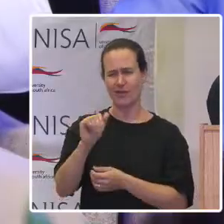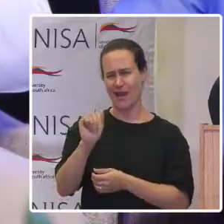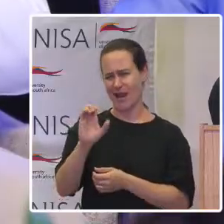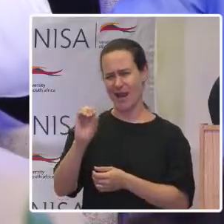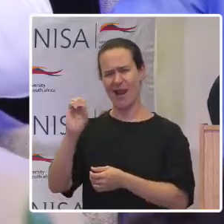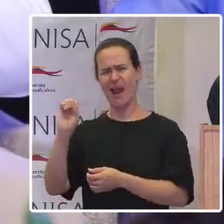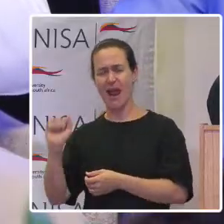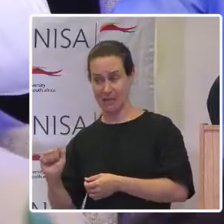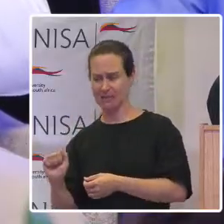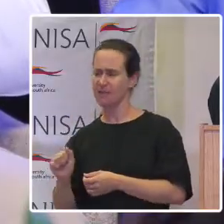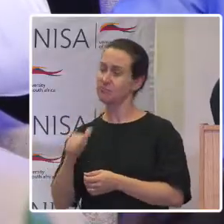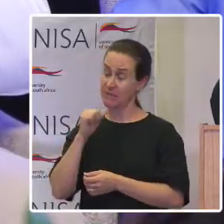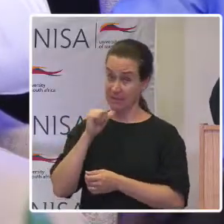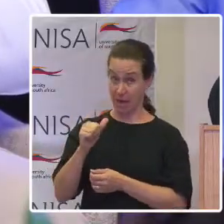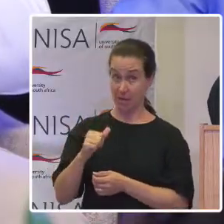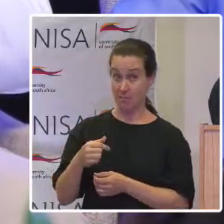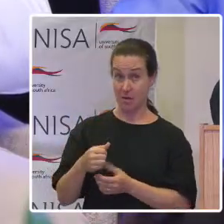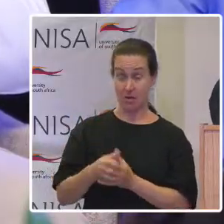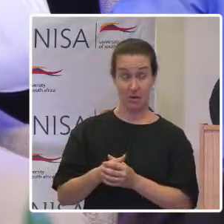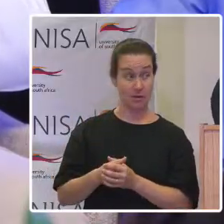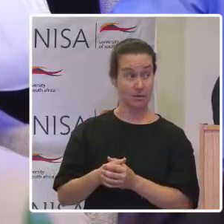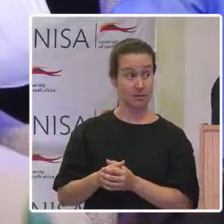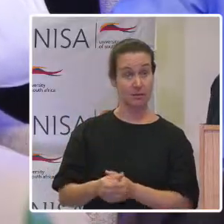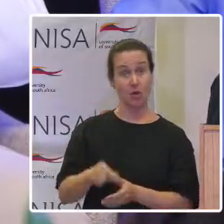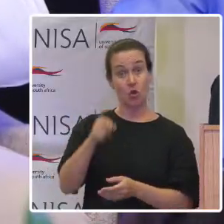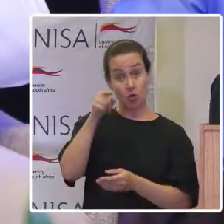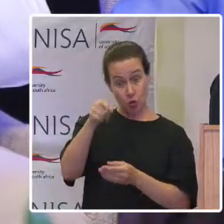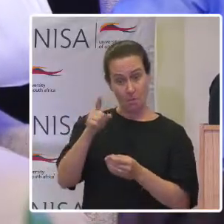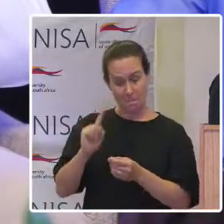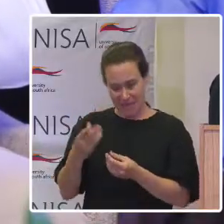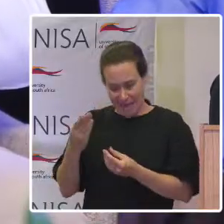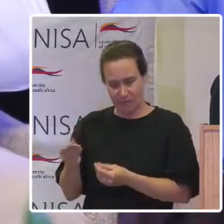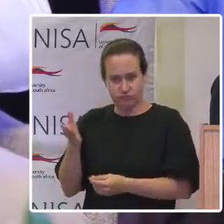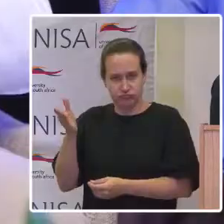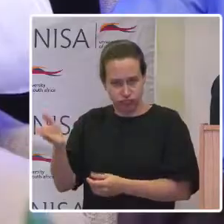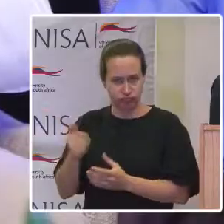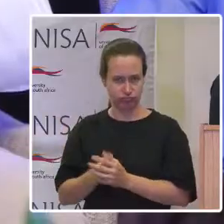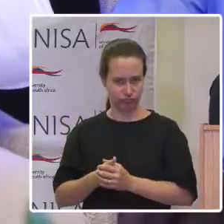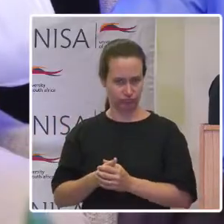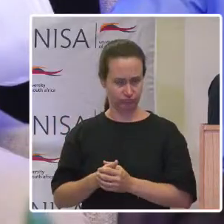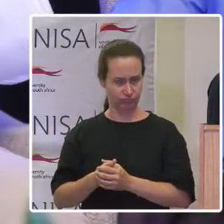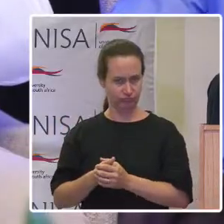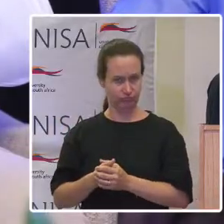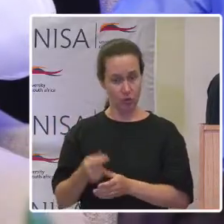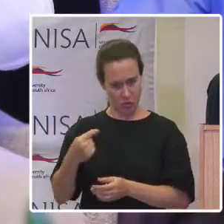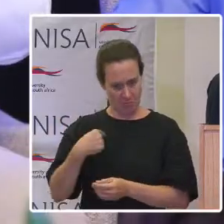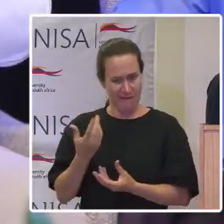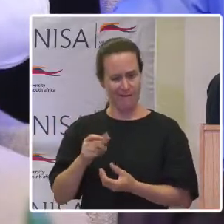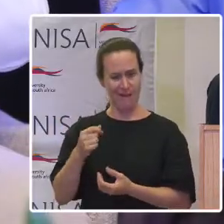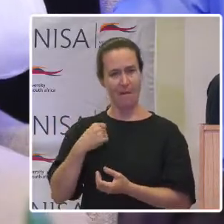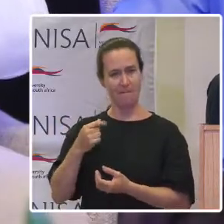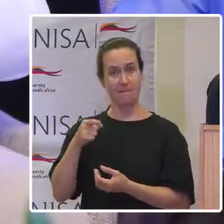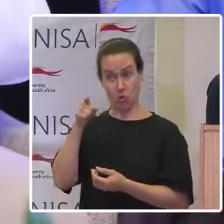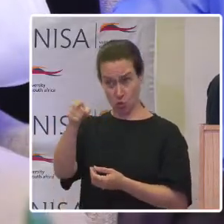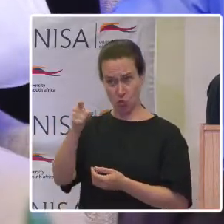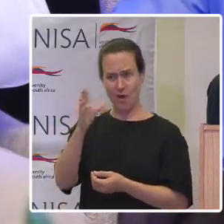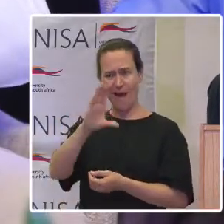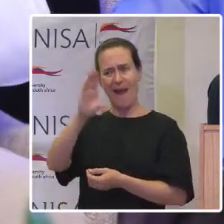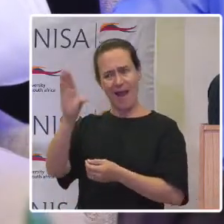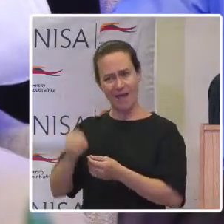to say this is a requirement that you need to have, given that you are an African aviation